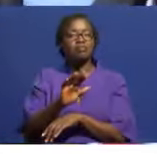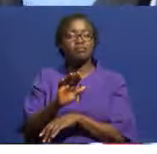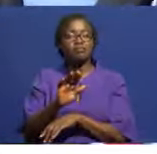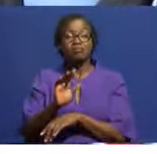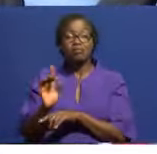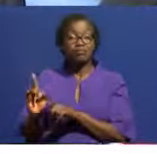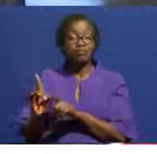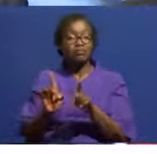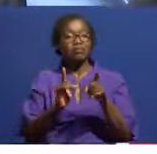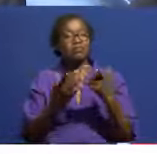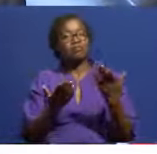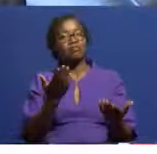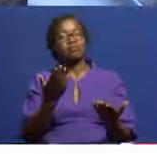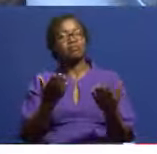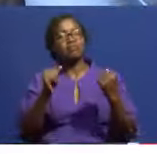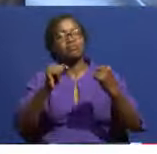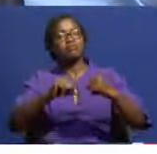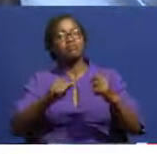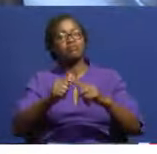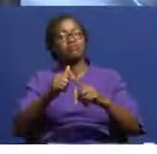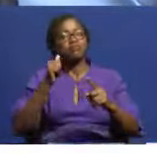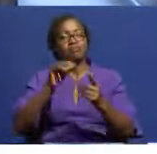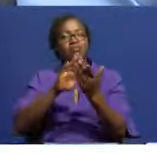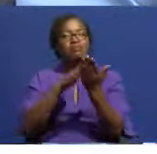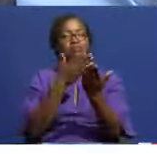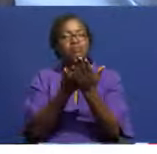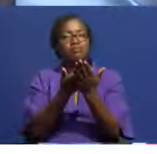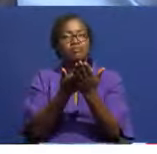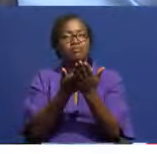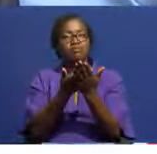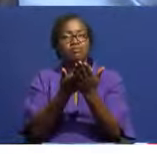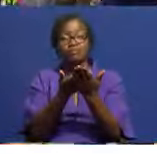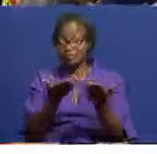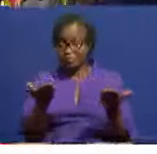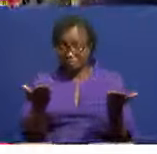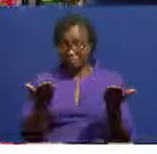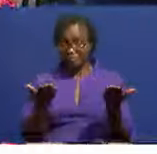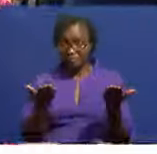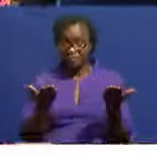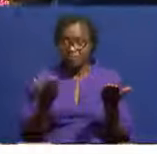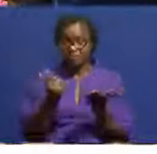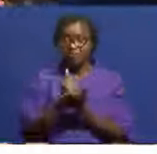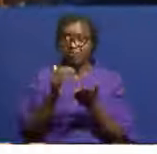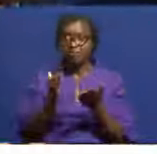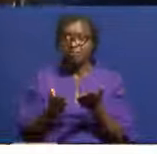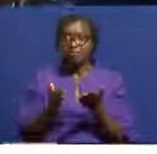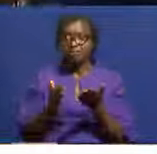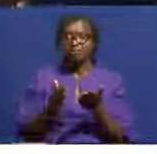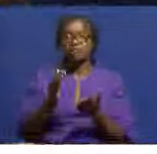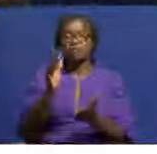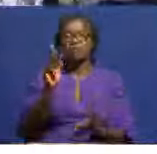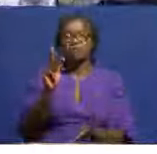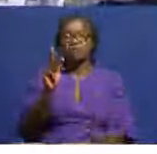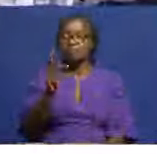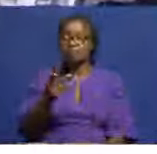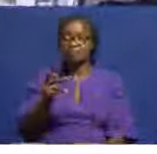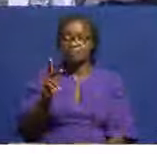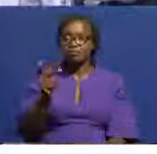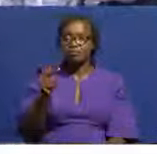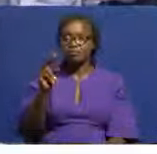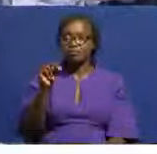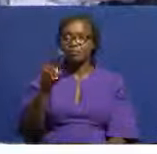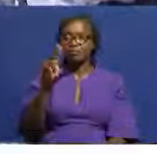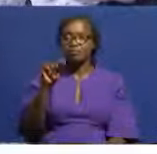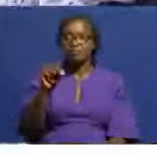come and either agree or reject the proposals that have been put on the table. Maafisa wa chama cha matabibu wanasema baadhi ya maswala